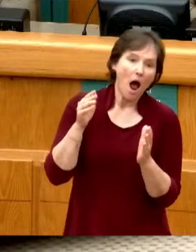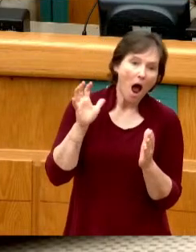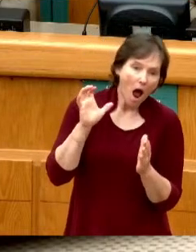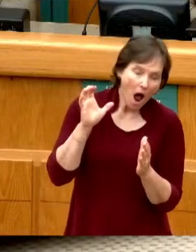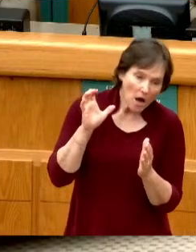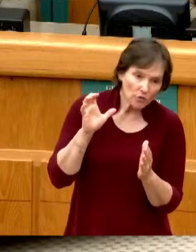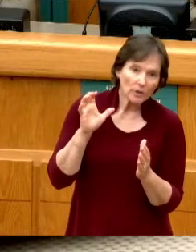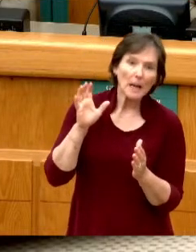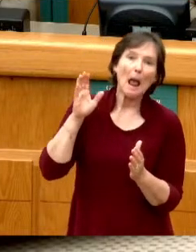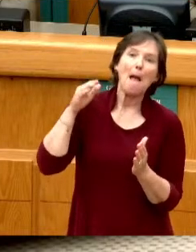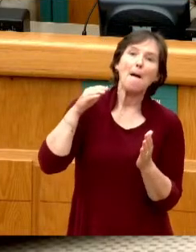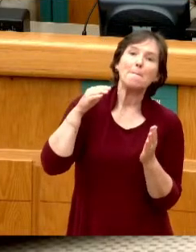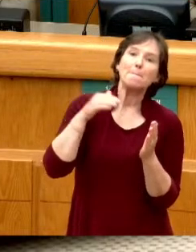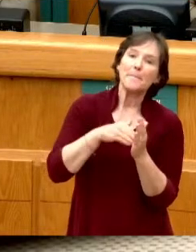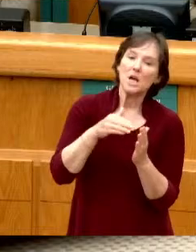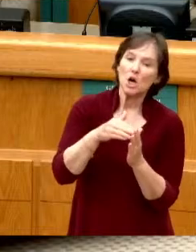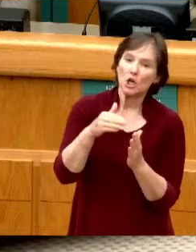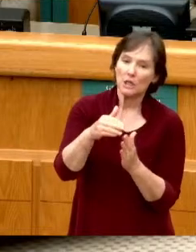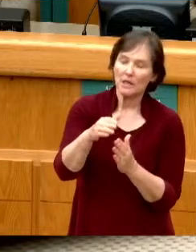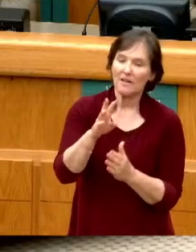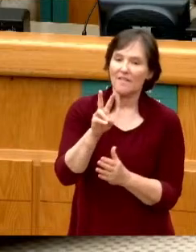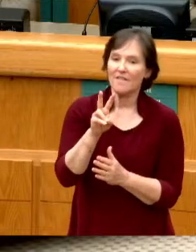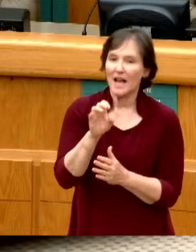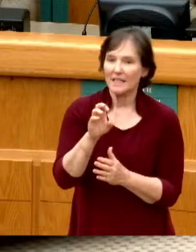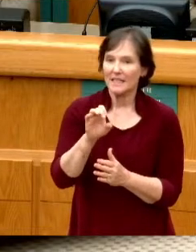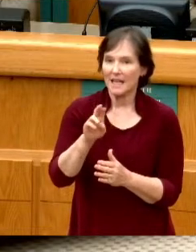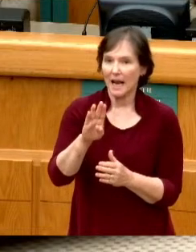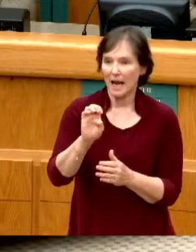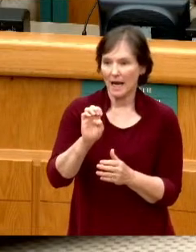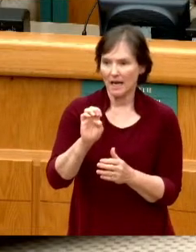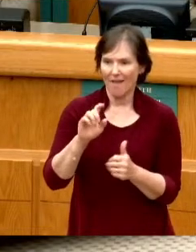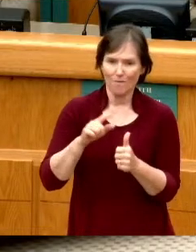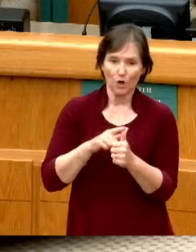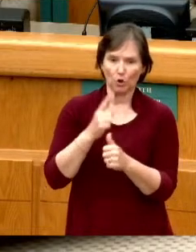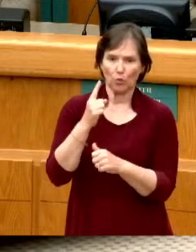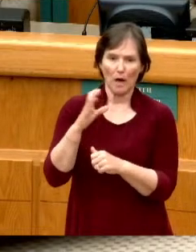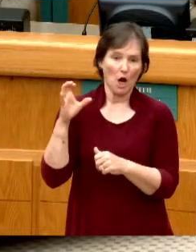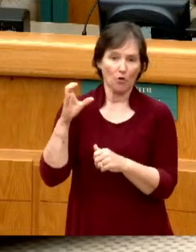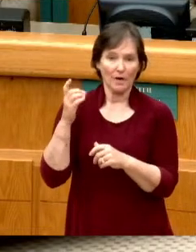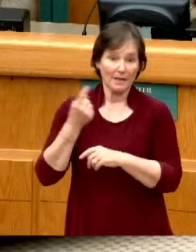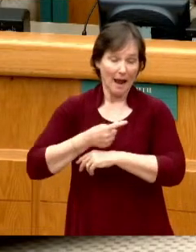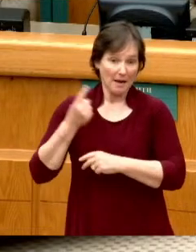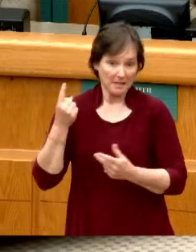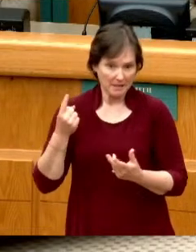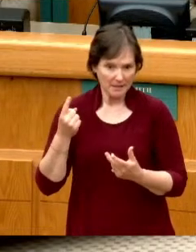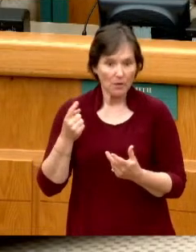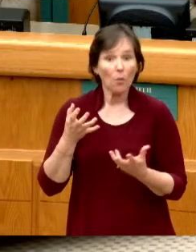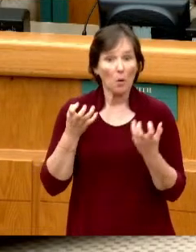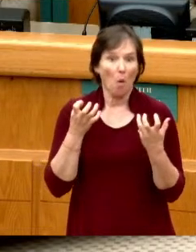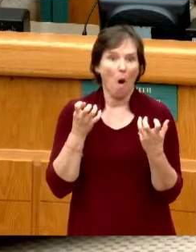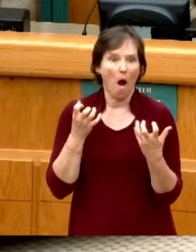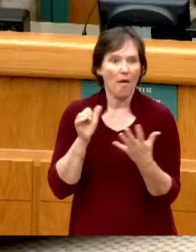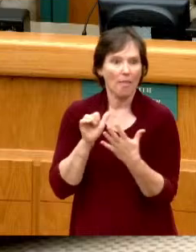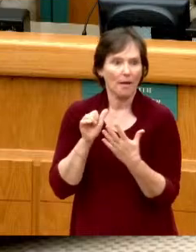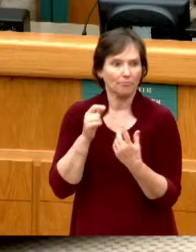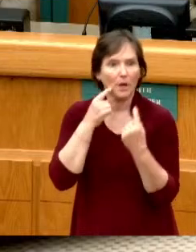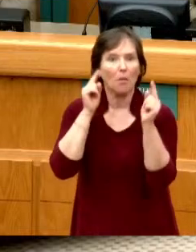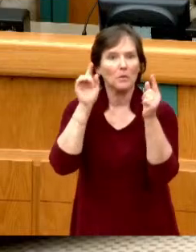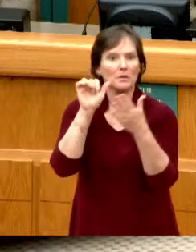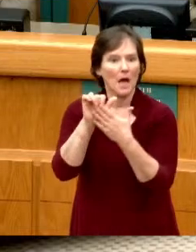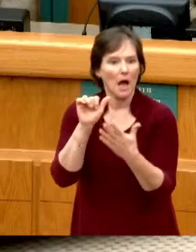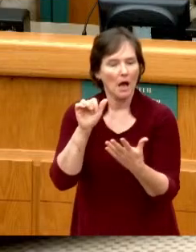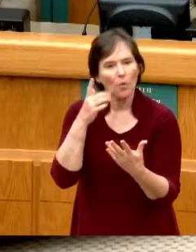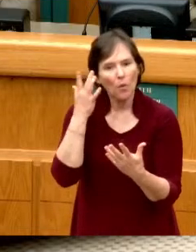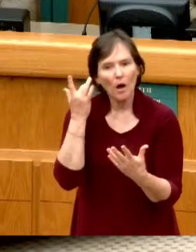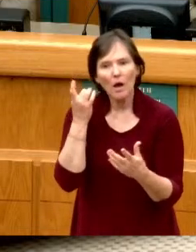party is, you have to have hope that our new president can achieve this goal. We want to root for this goal because the faster we can